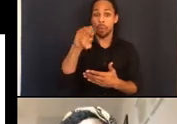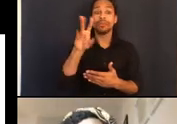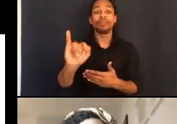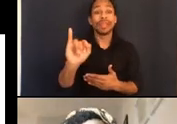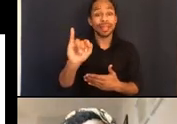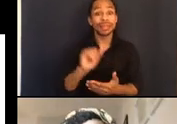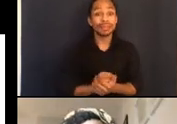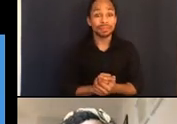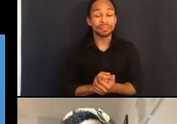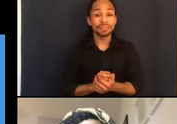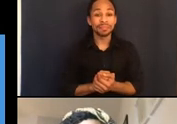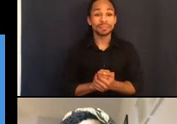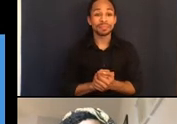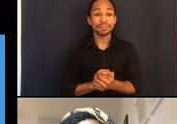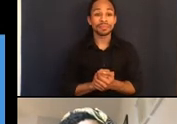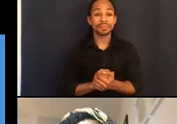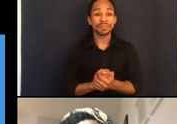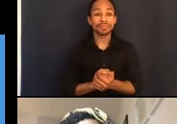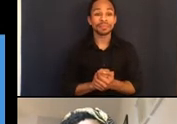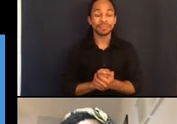Next slide, please.